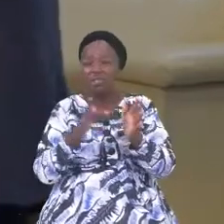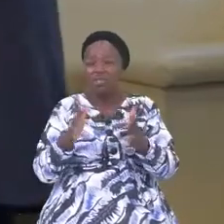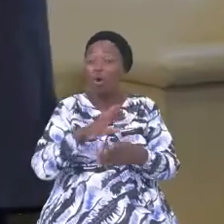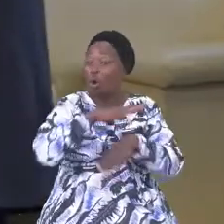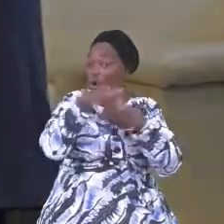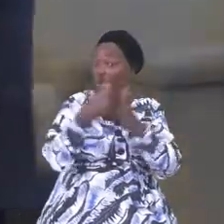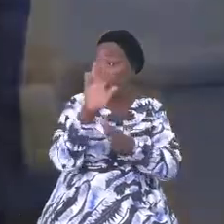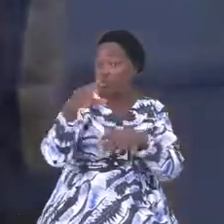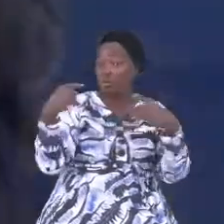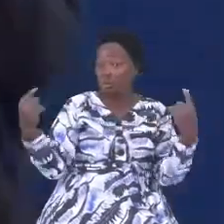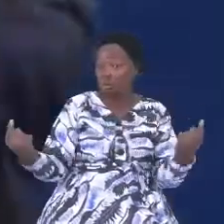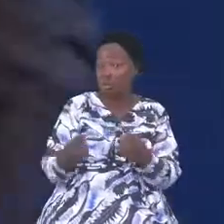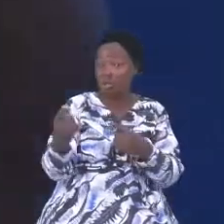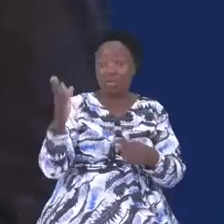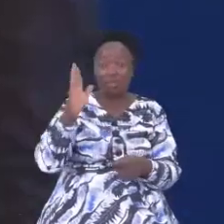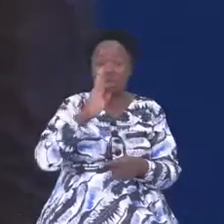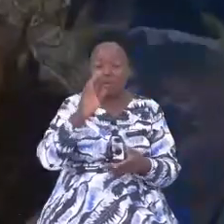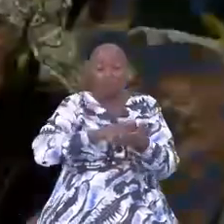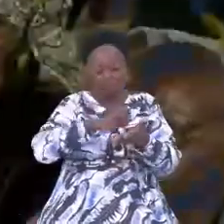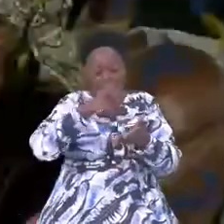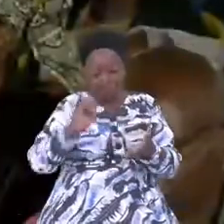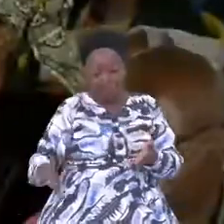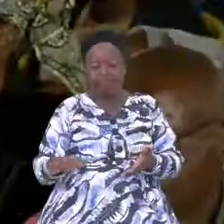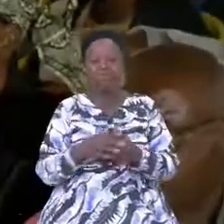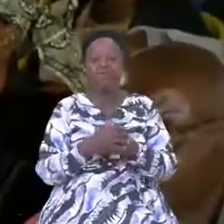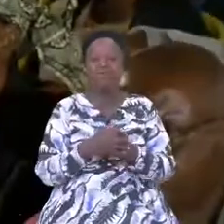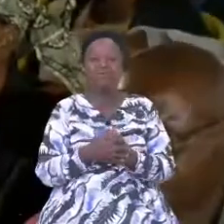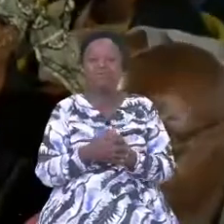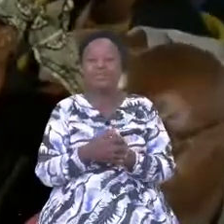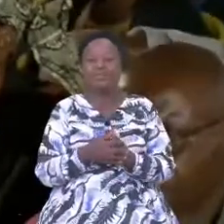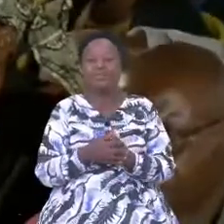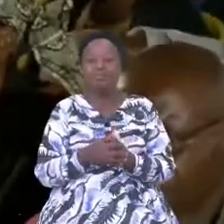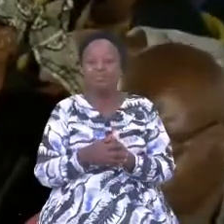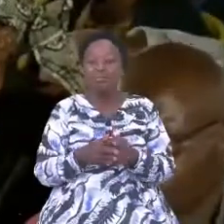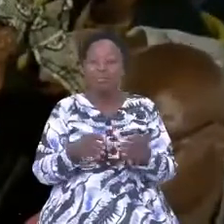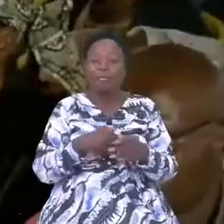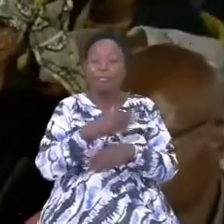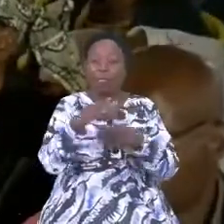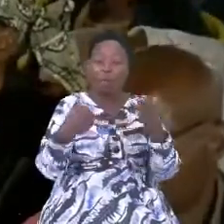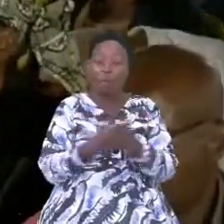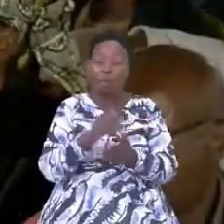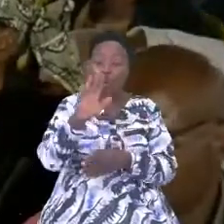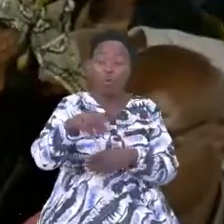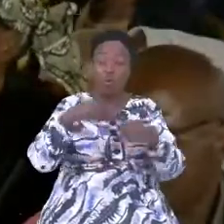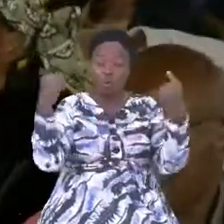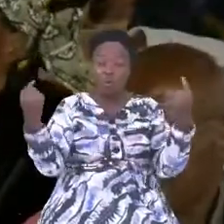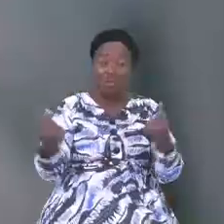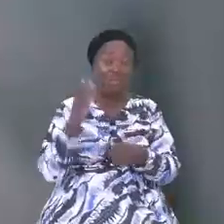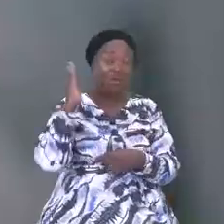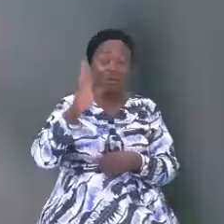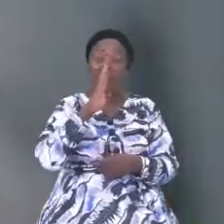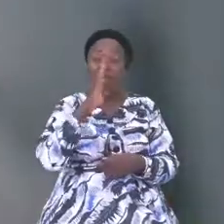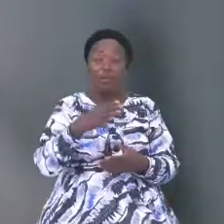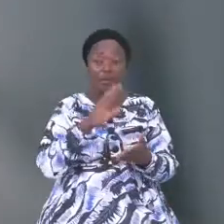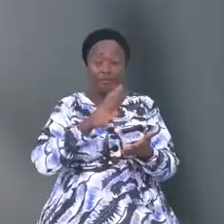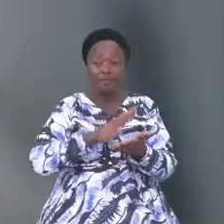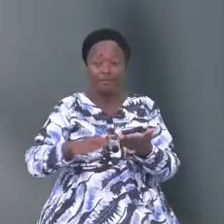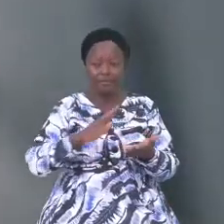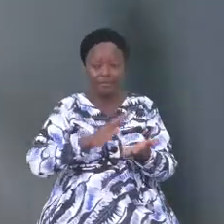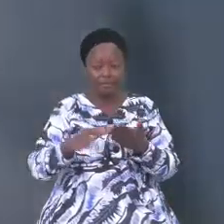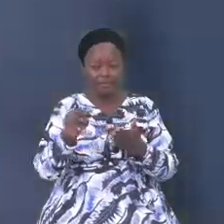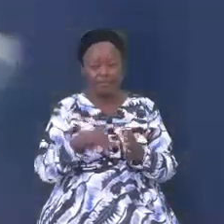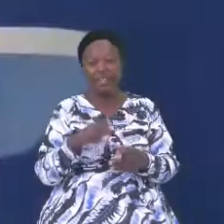your sins will be blotted away. All your sicknesses will be taken away.